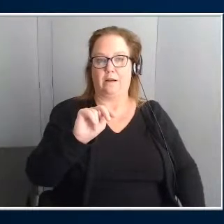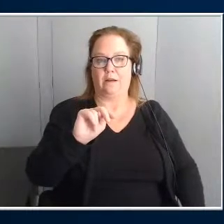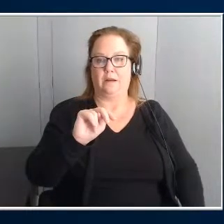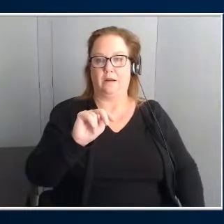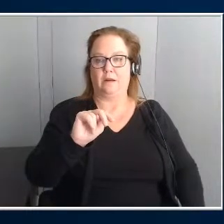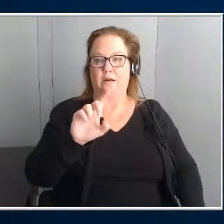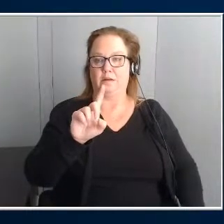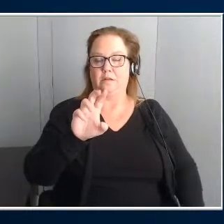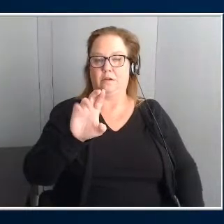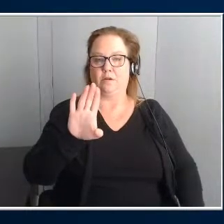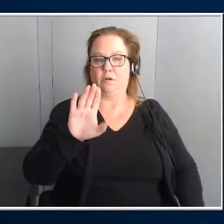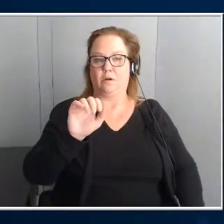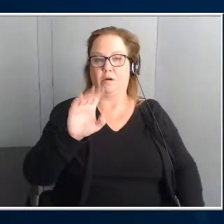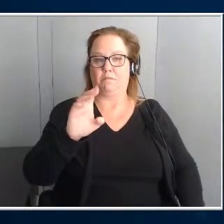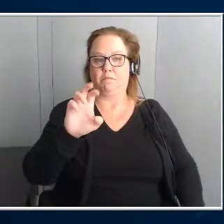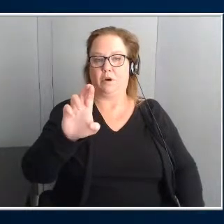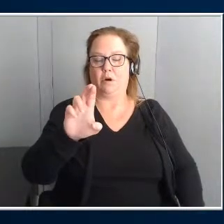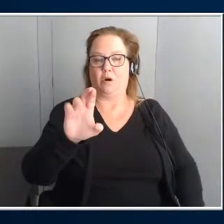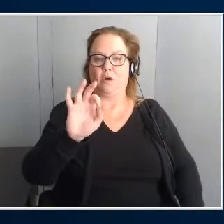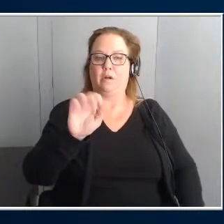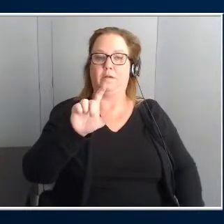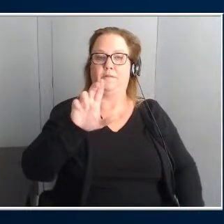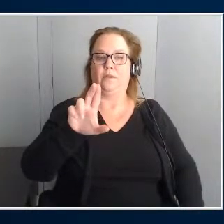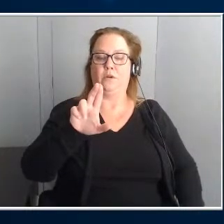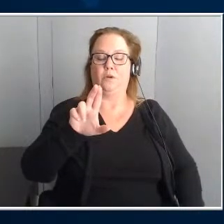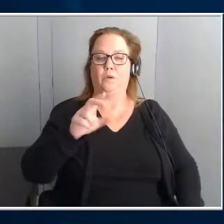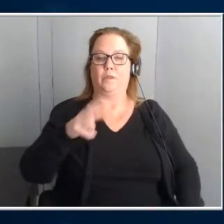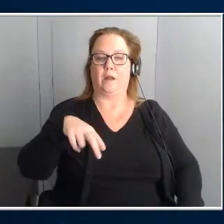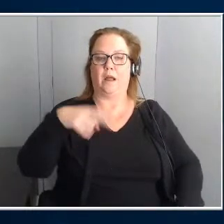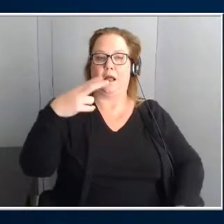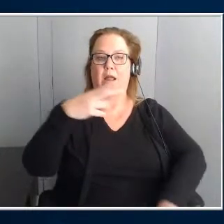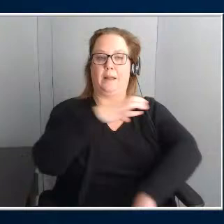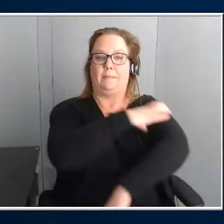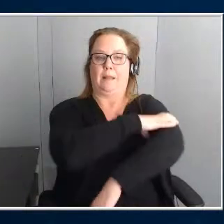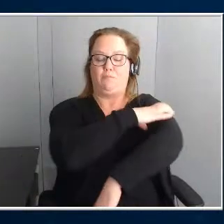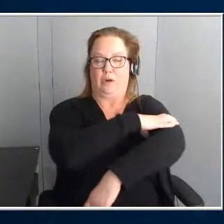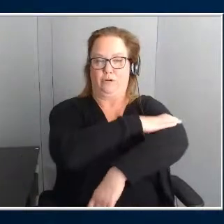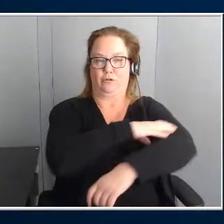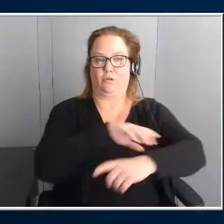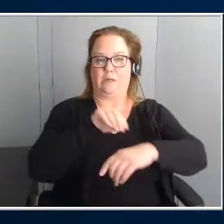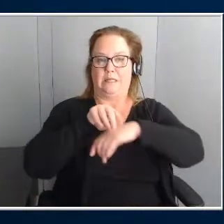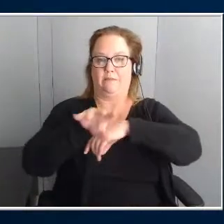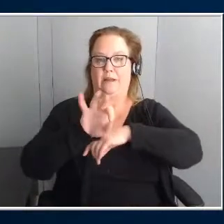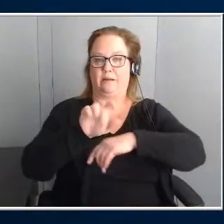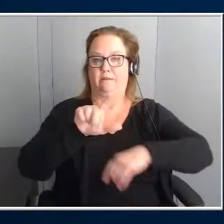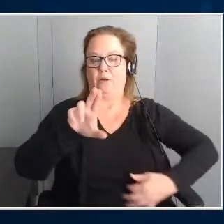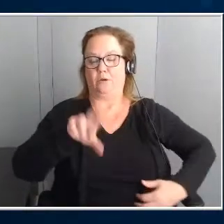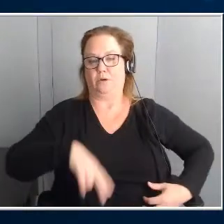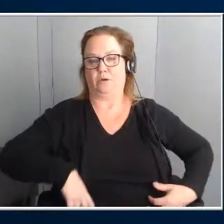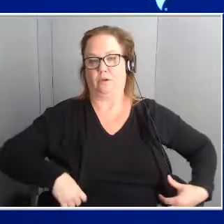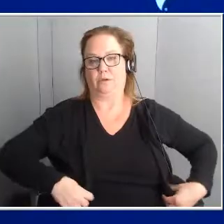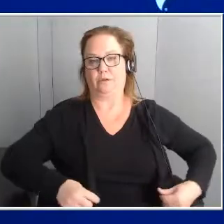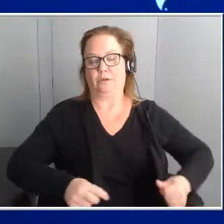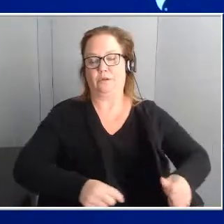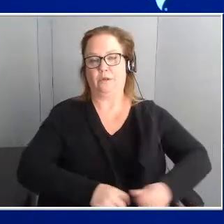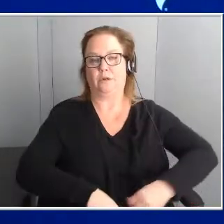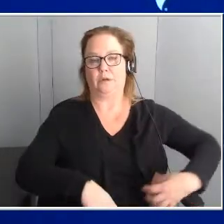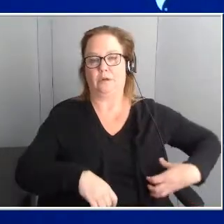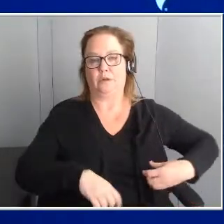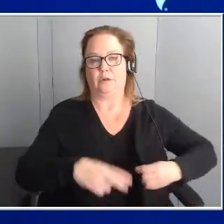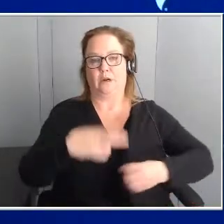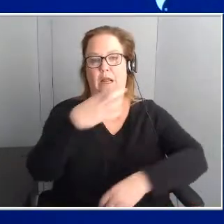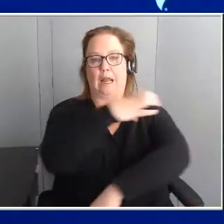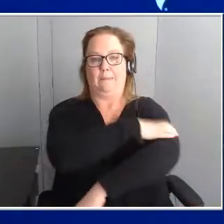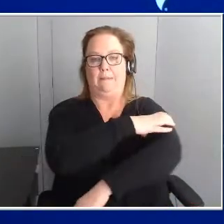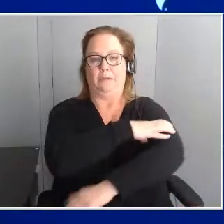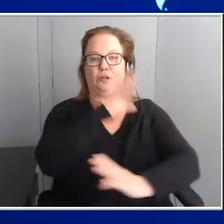Barr. What are the effects of flu on people with high blood pressure? Well, the high blood pressure itself doesn't worry